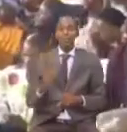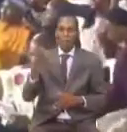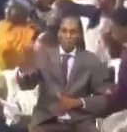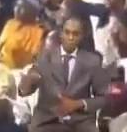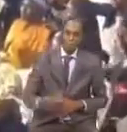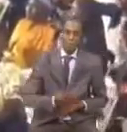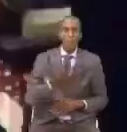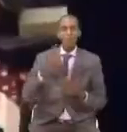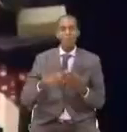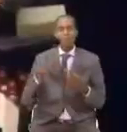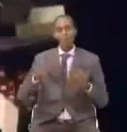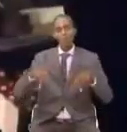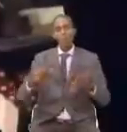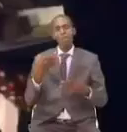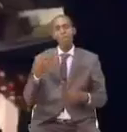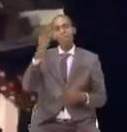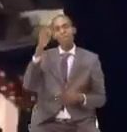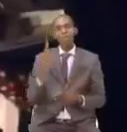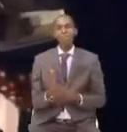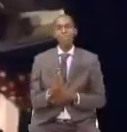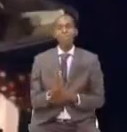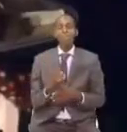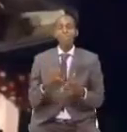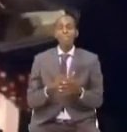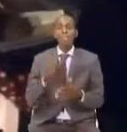of God. It is for